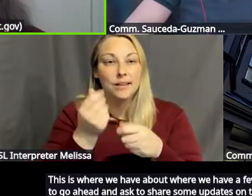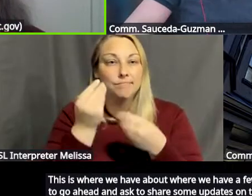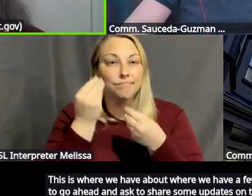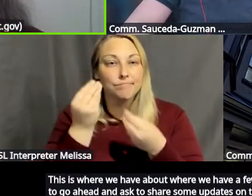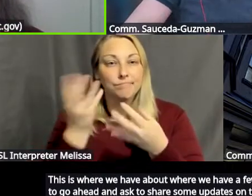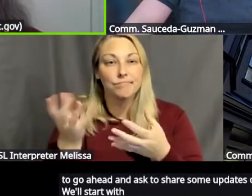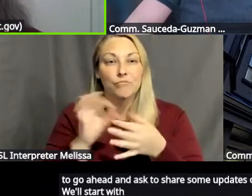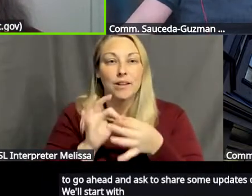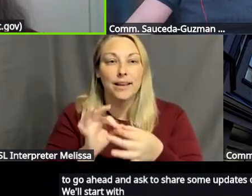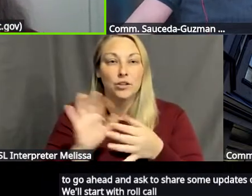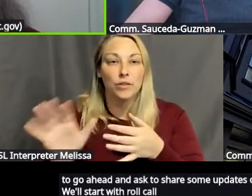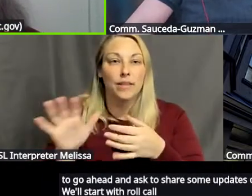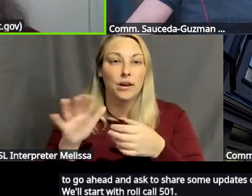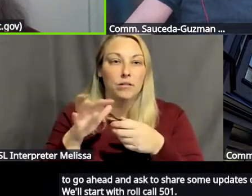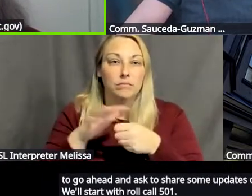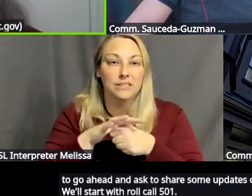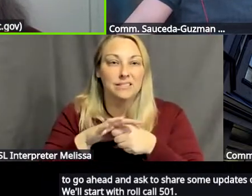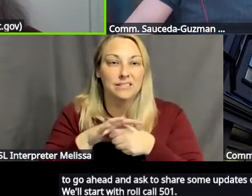call 5D01.